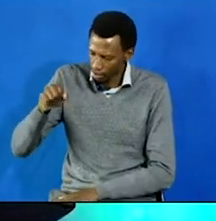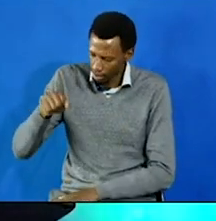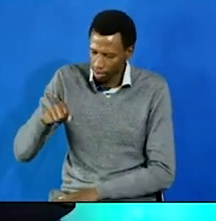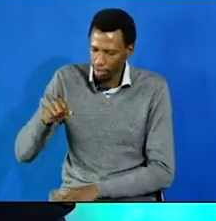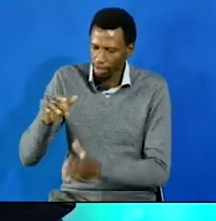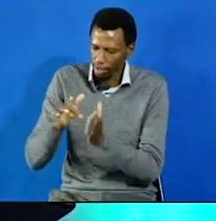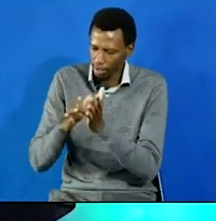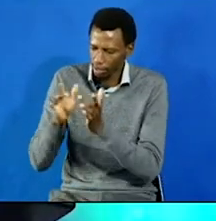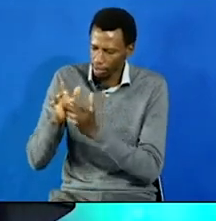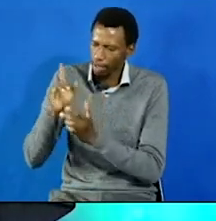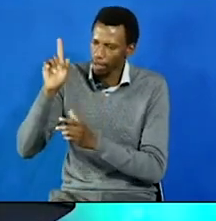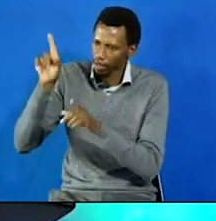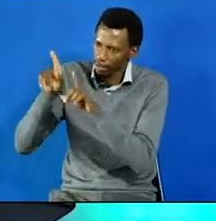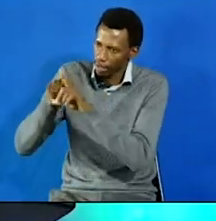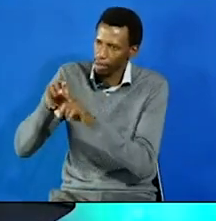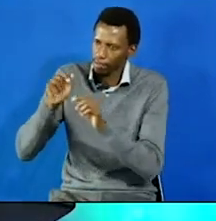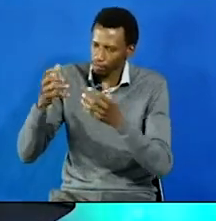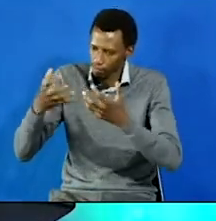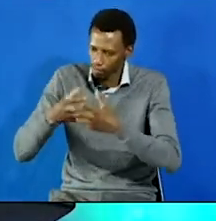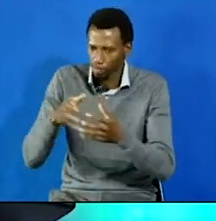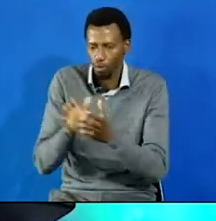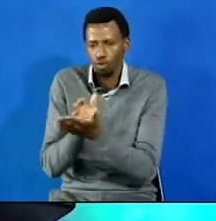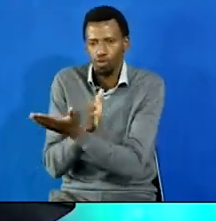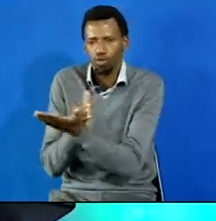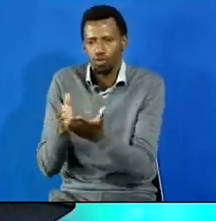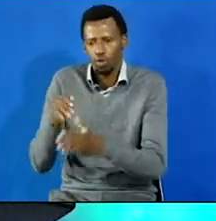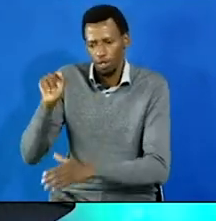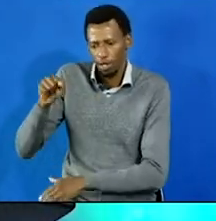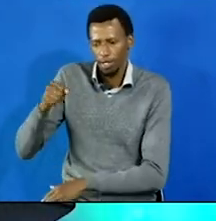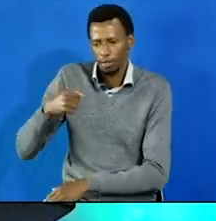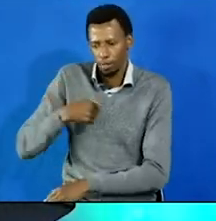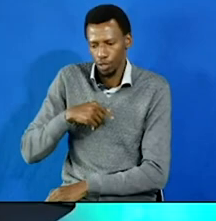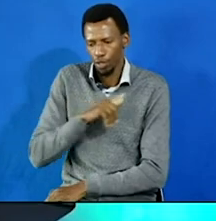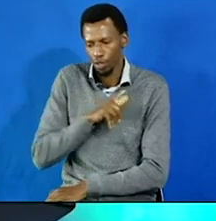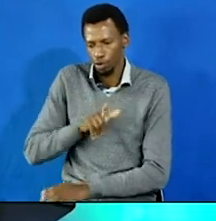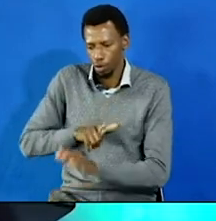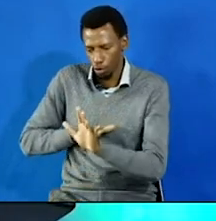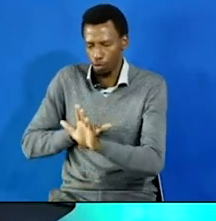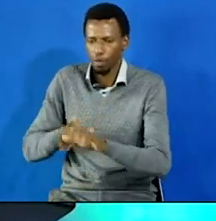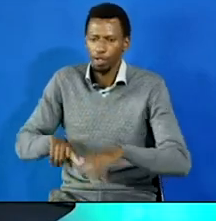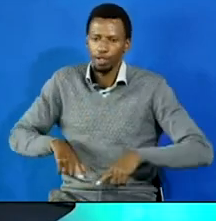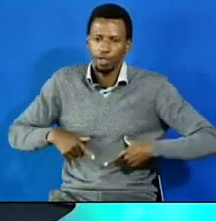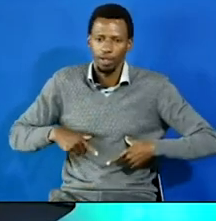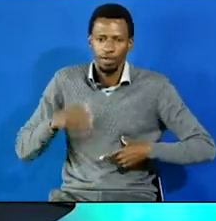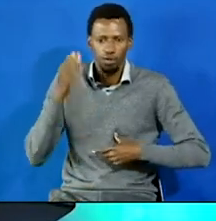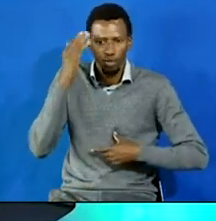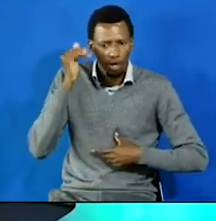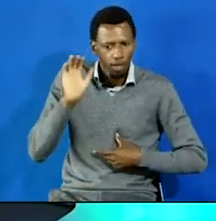I'm the Lord of his life. Because of the life he is living, each and every day, people can look